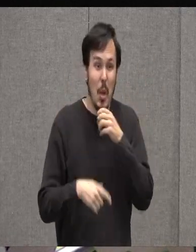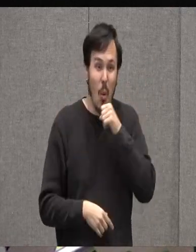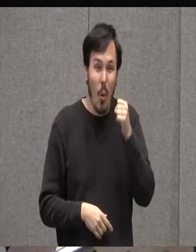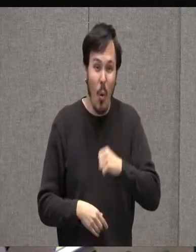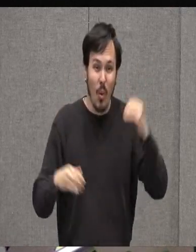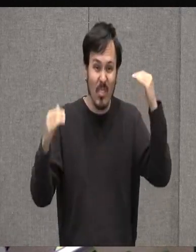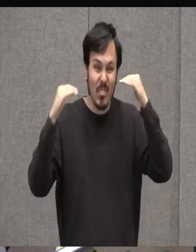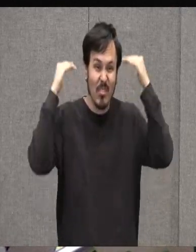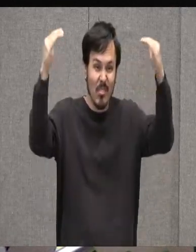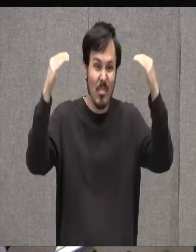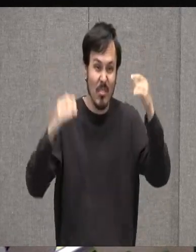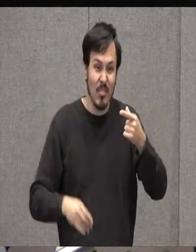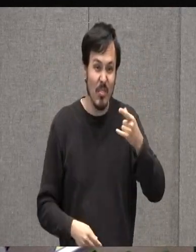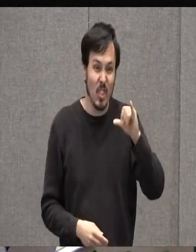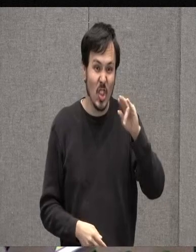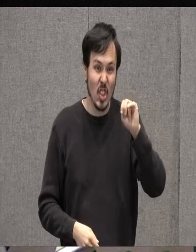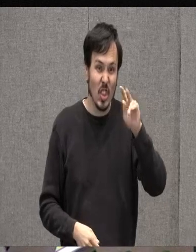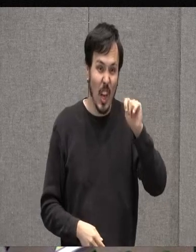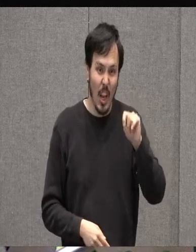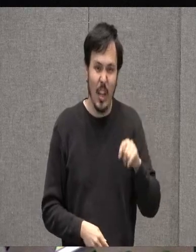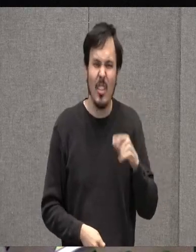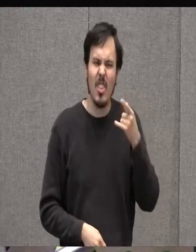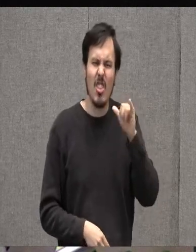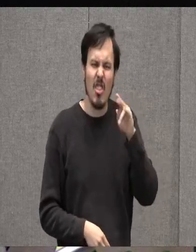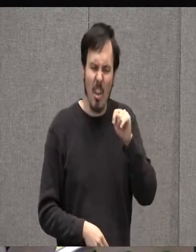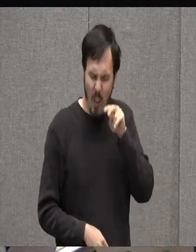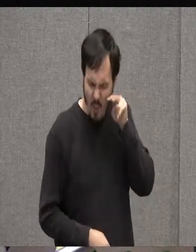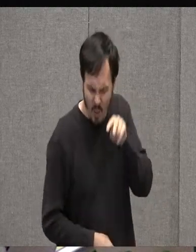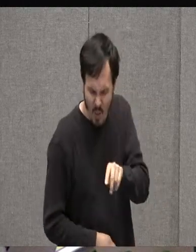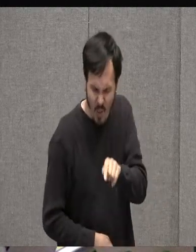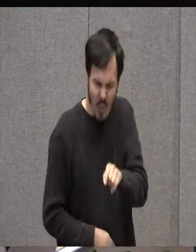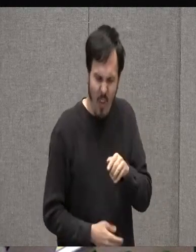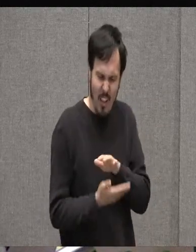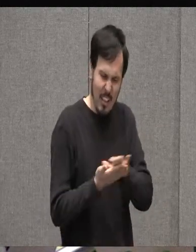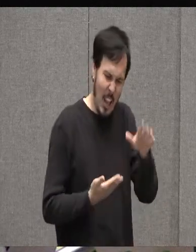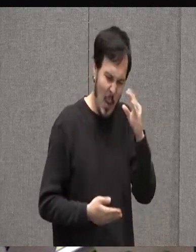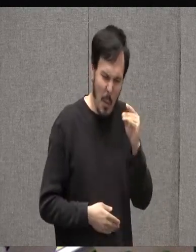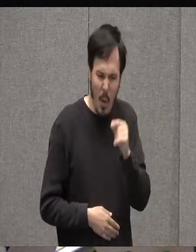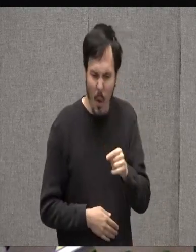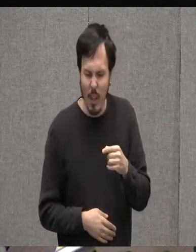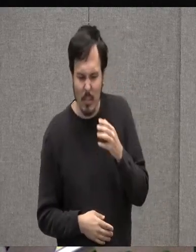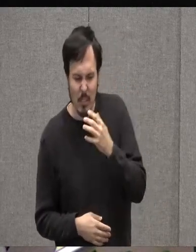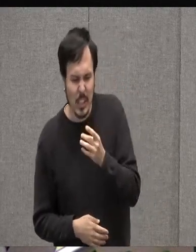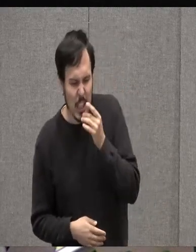It certainly is tall, he said, as he disappeared into the clouds.